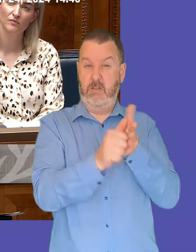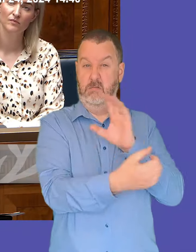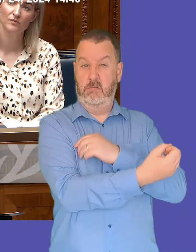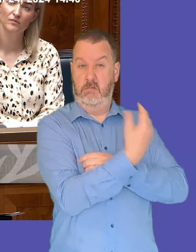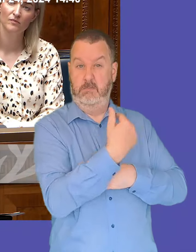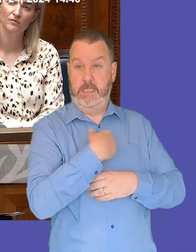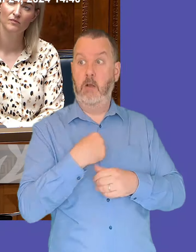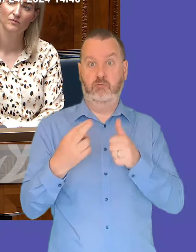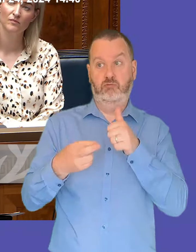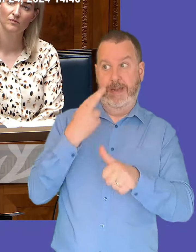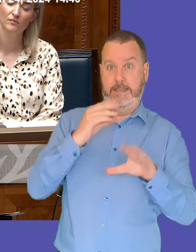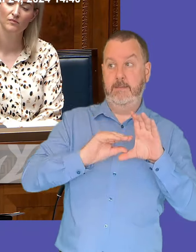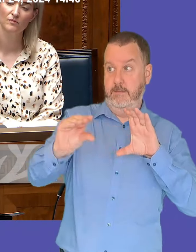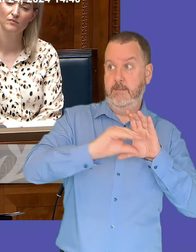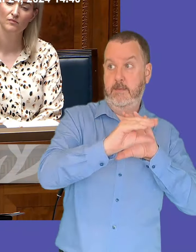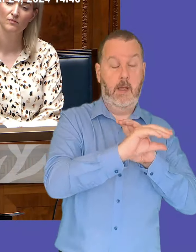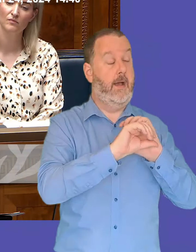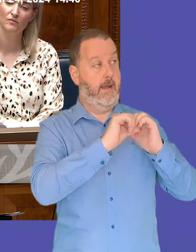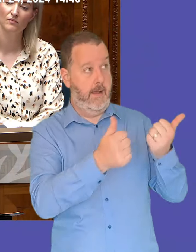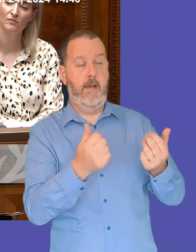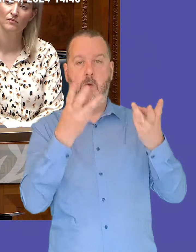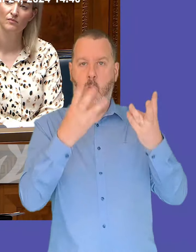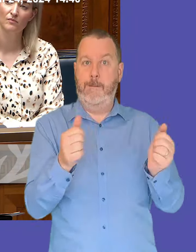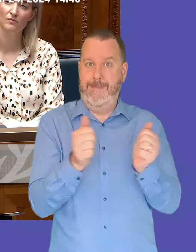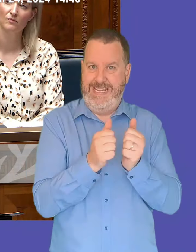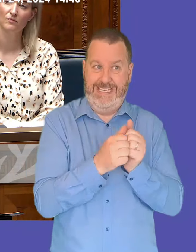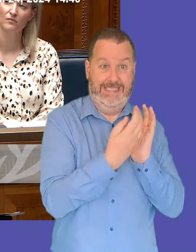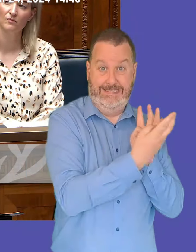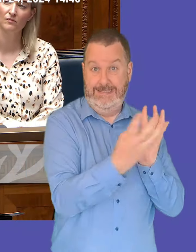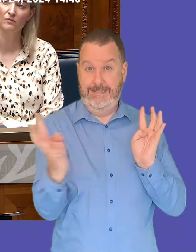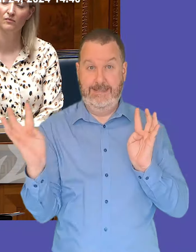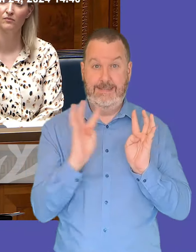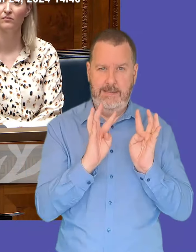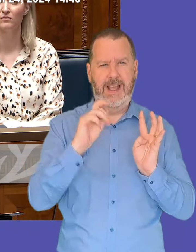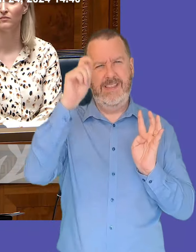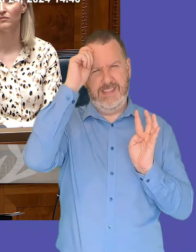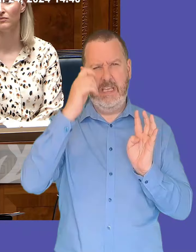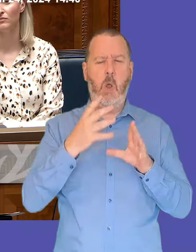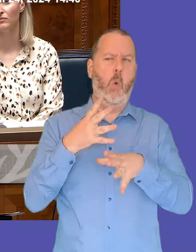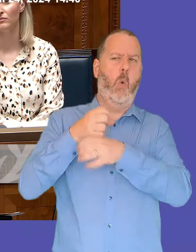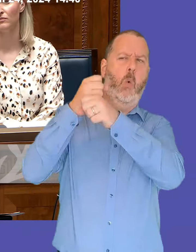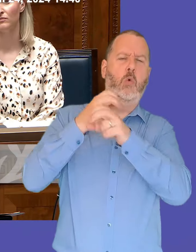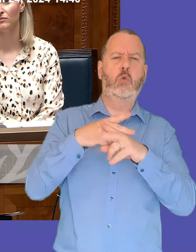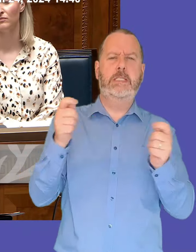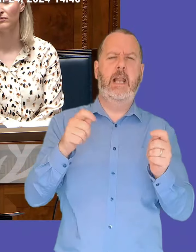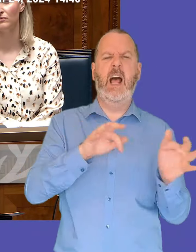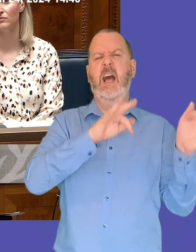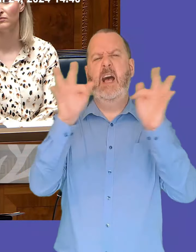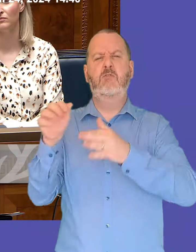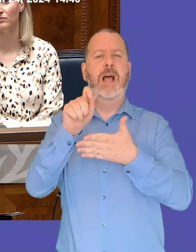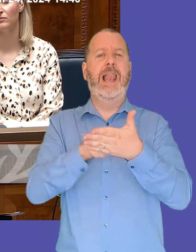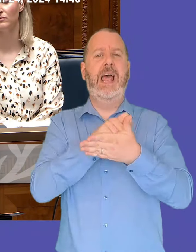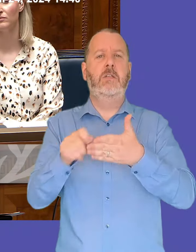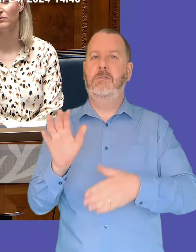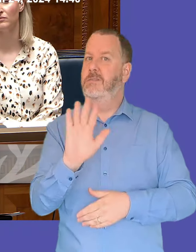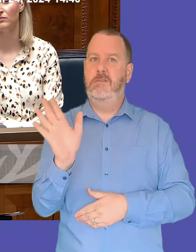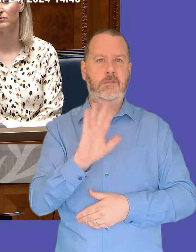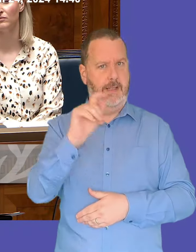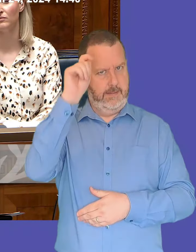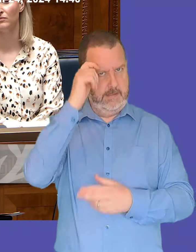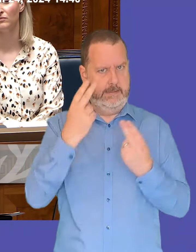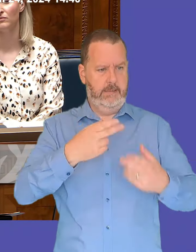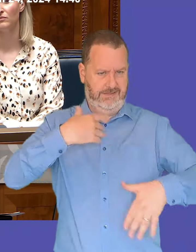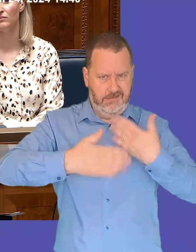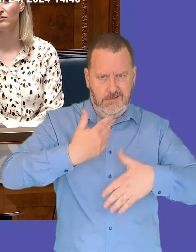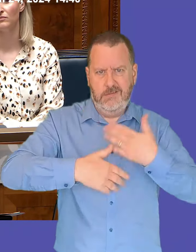to happen and i hope that we get agreement for that meeting to happen and i don't think that we need to wait to the other side of the election for that to happen because i believe this is business continuity this is